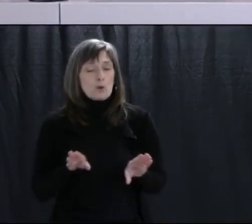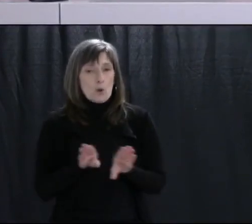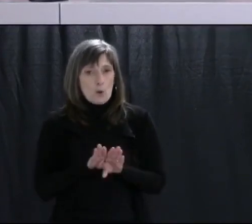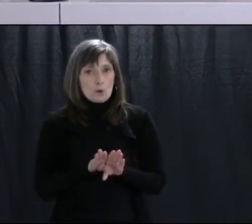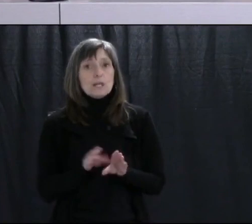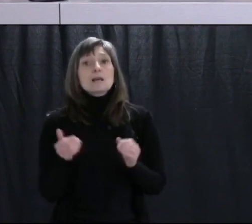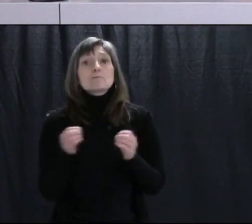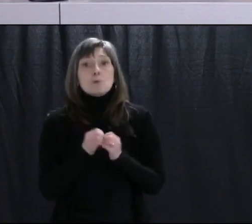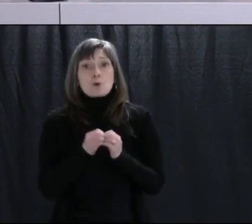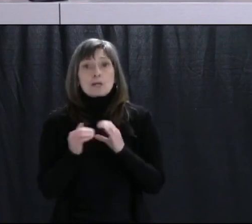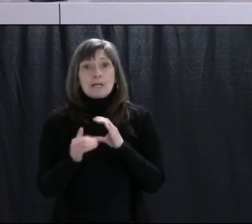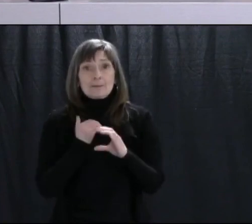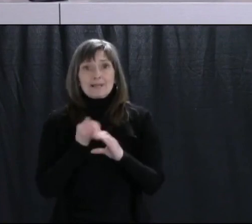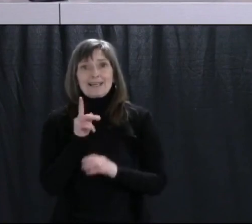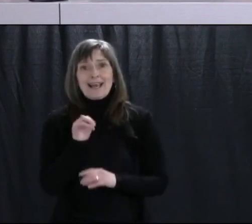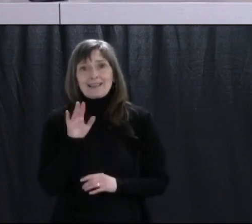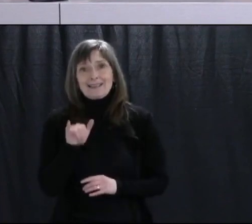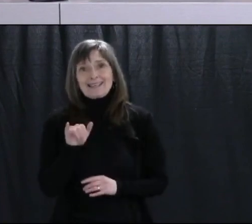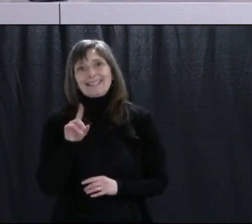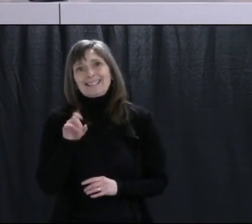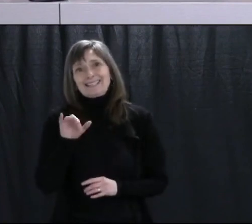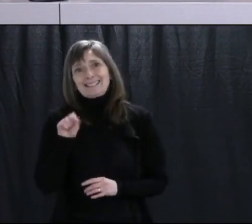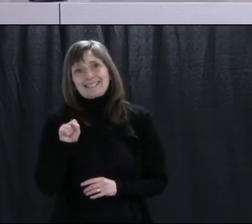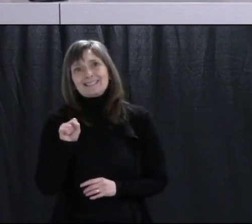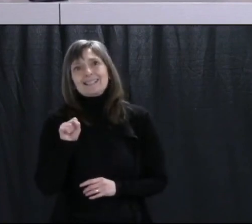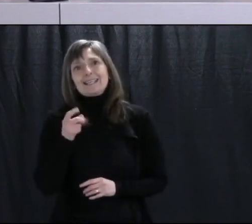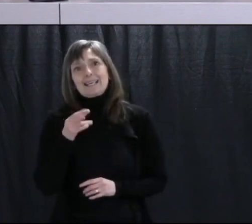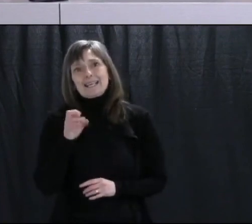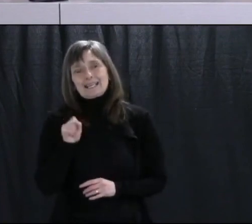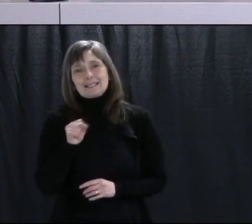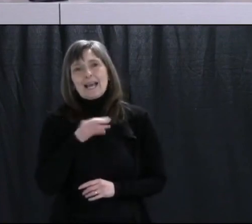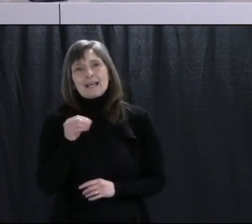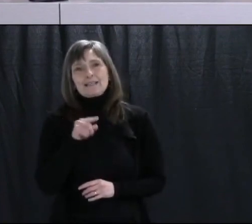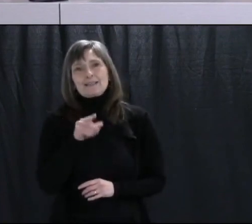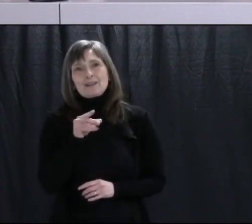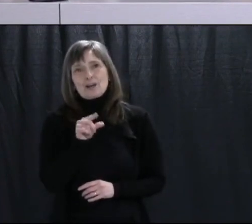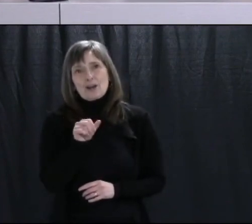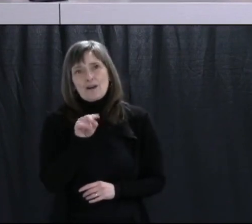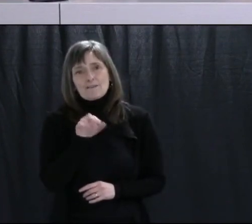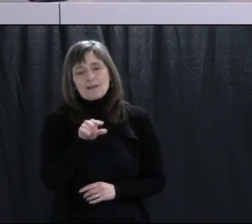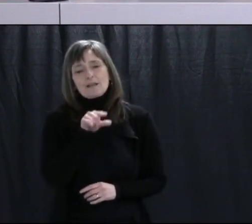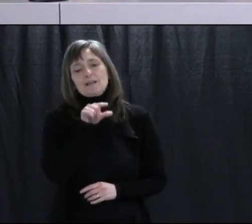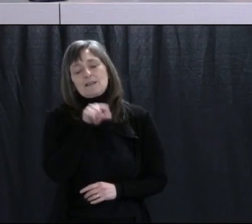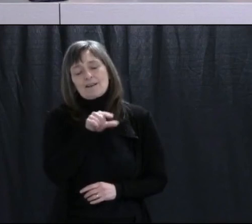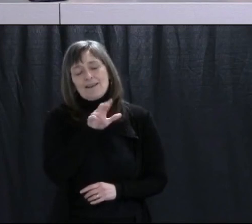great. It's Kathy Dick Payton at gov.nl.ca. Thank you all for coming.